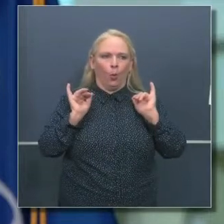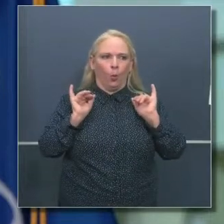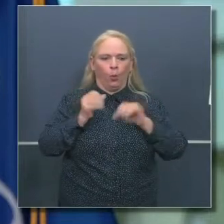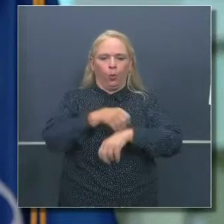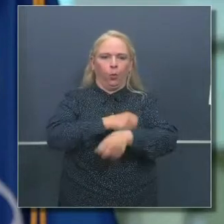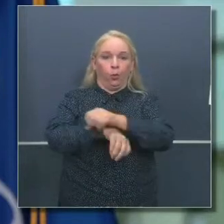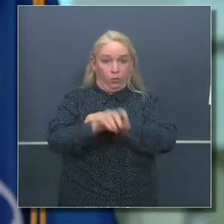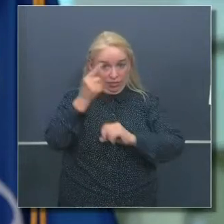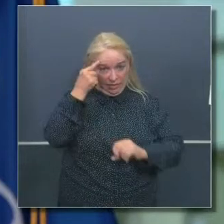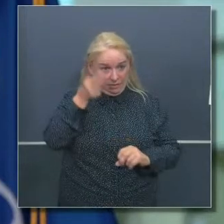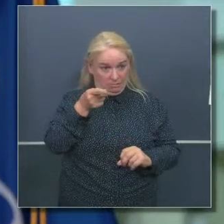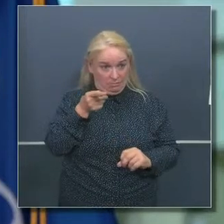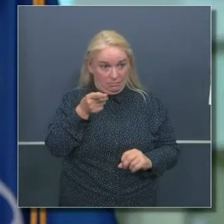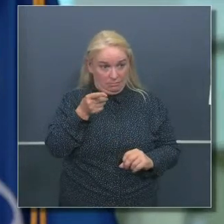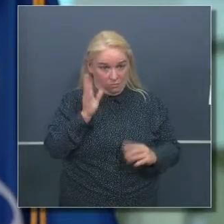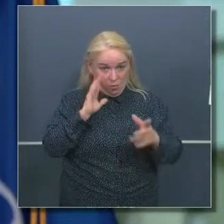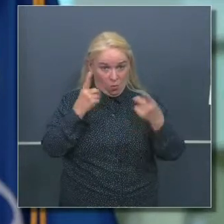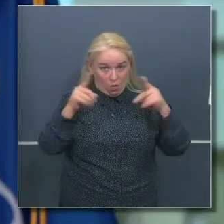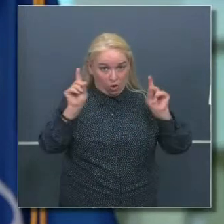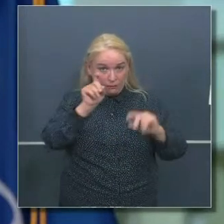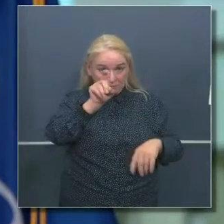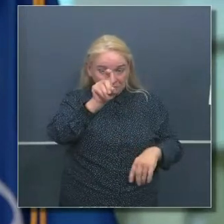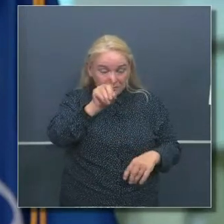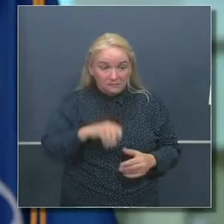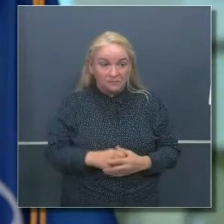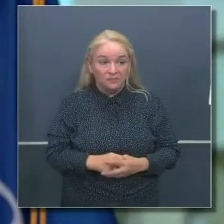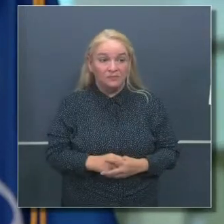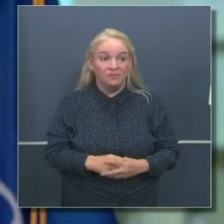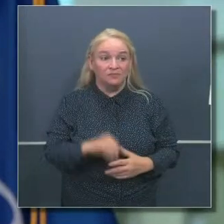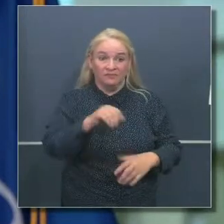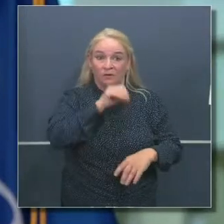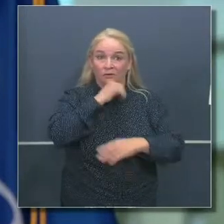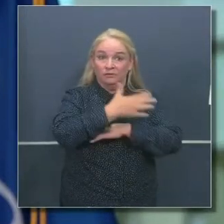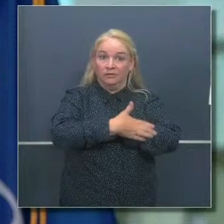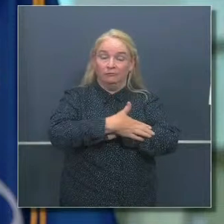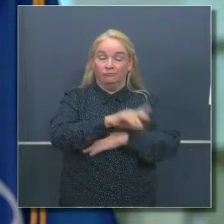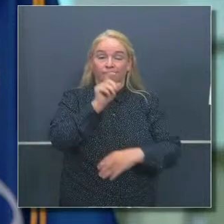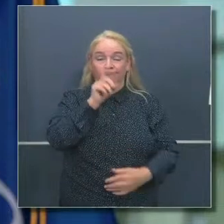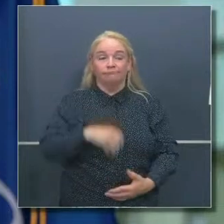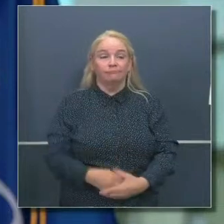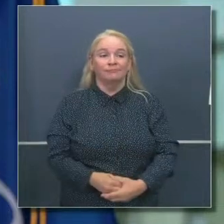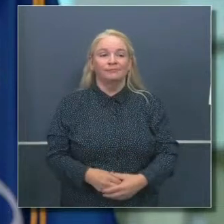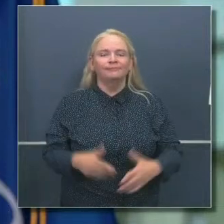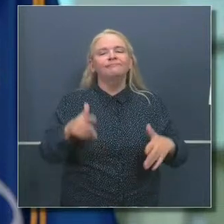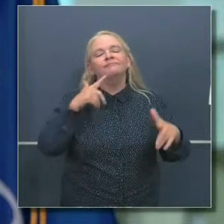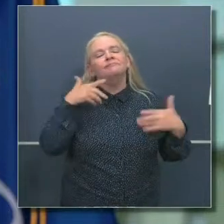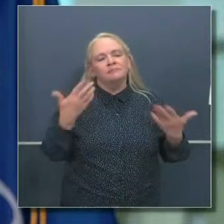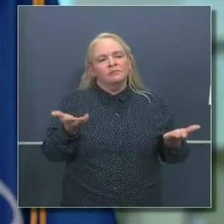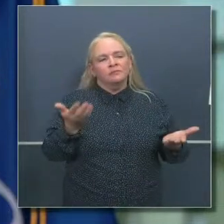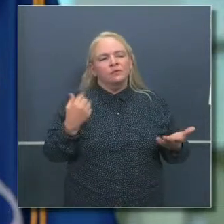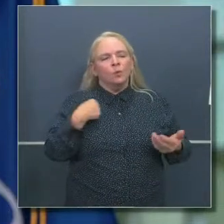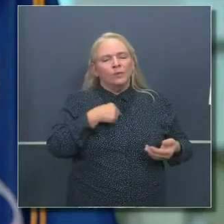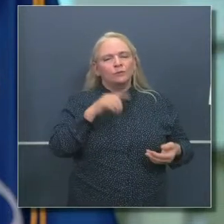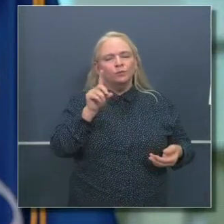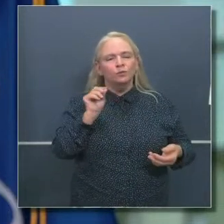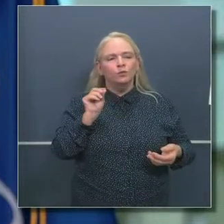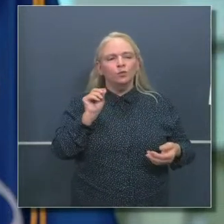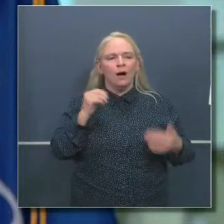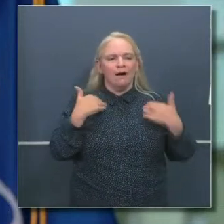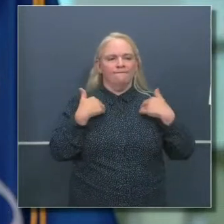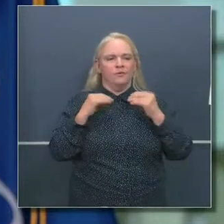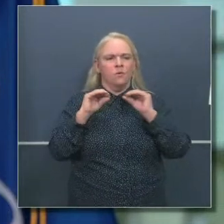robust conversation with organization that you know well, others may not, called CSAC. It's basically the organization